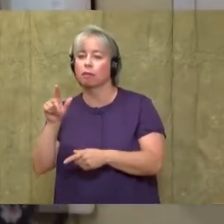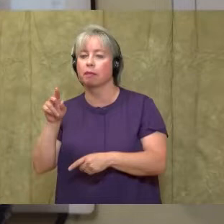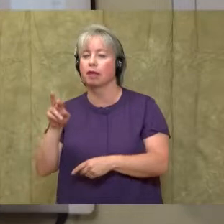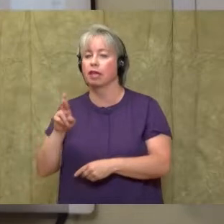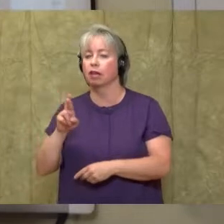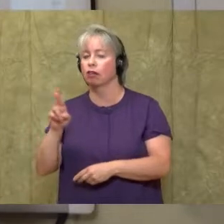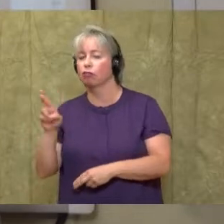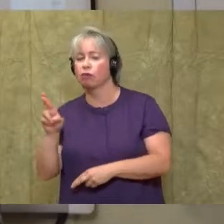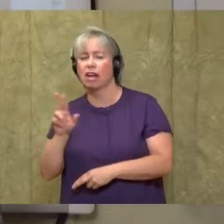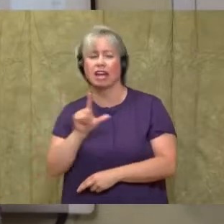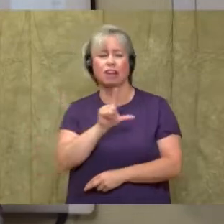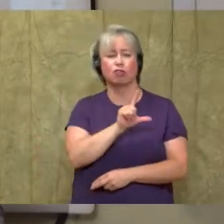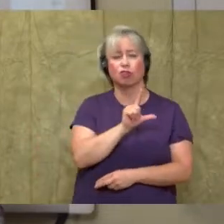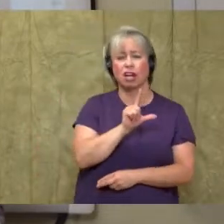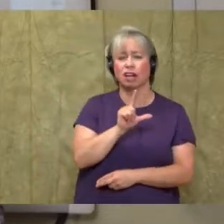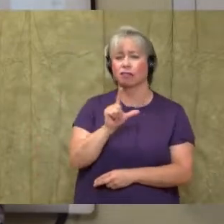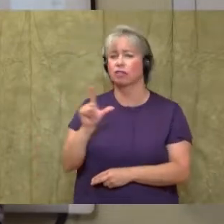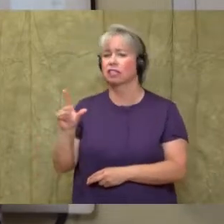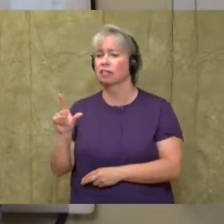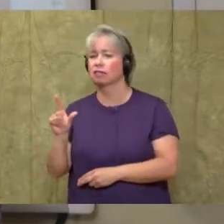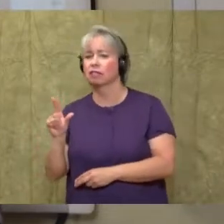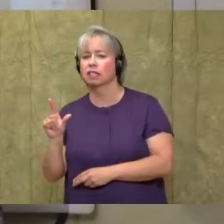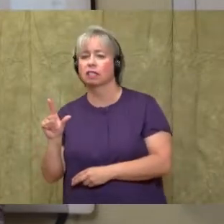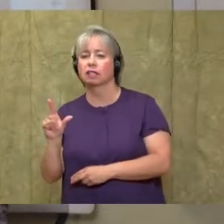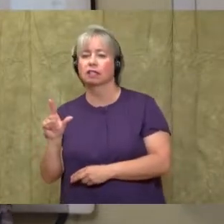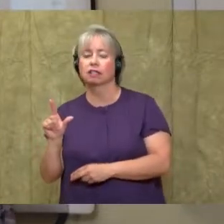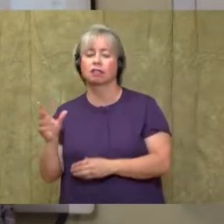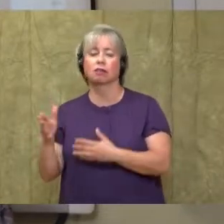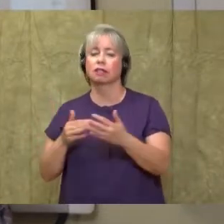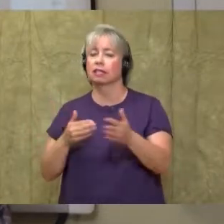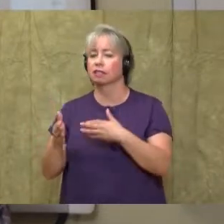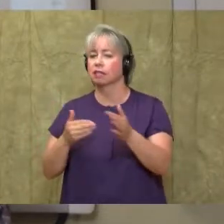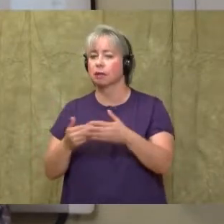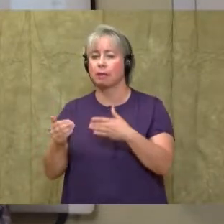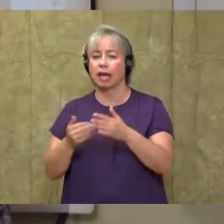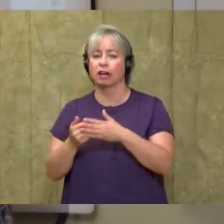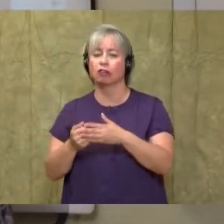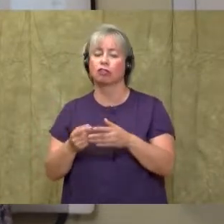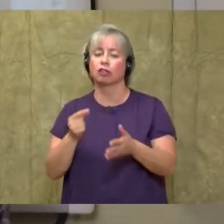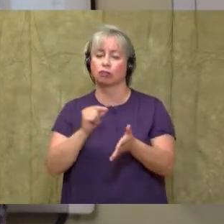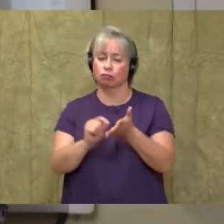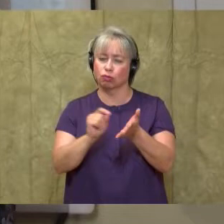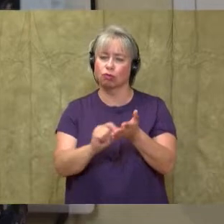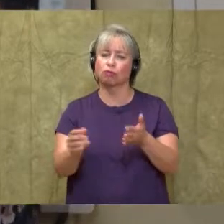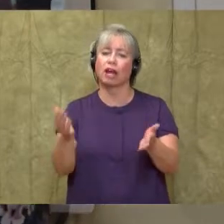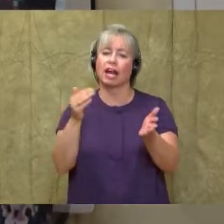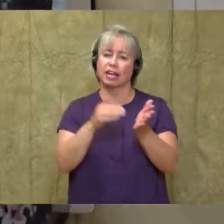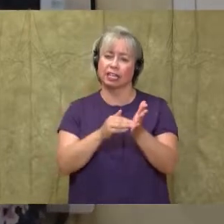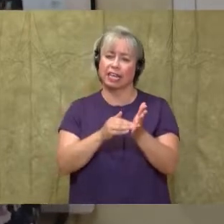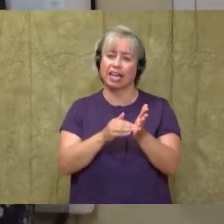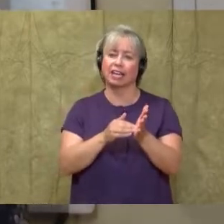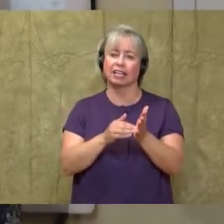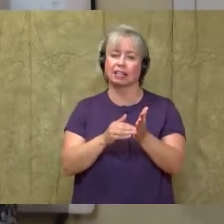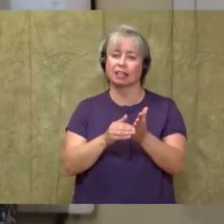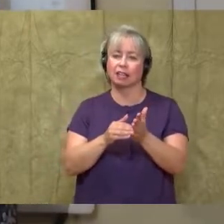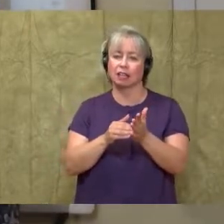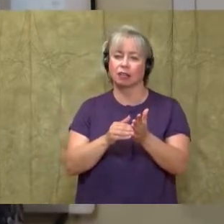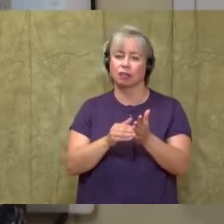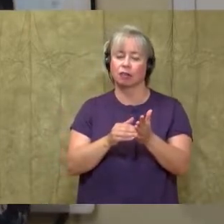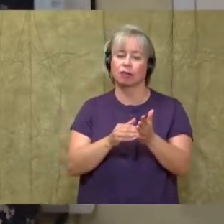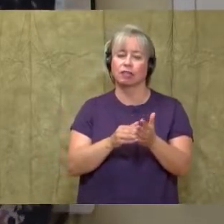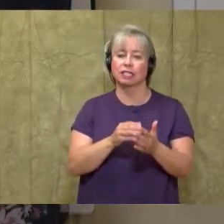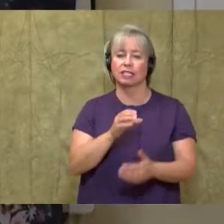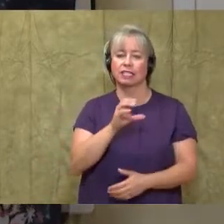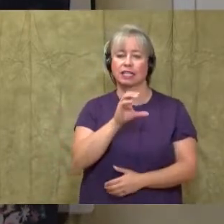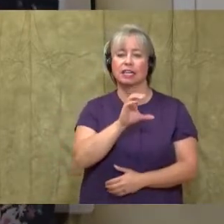So I'm going to rewrite this as c squared. It's a little lag in the smartboard